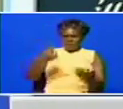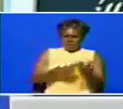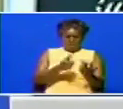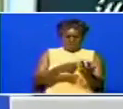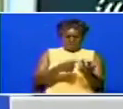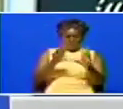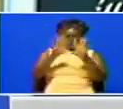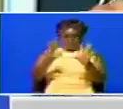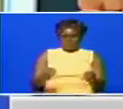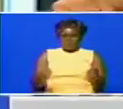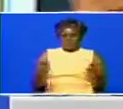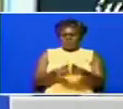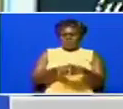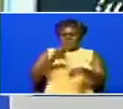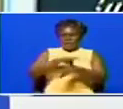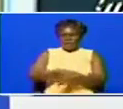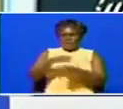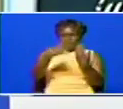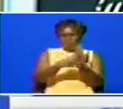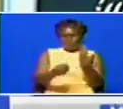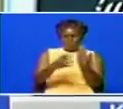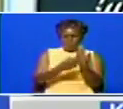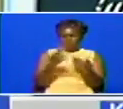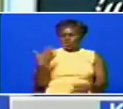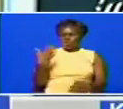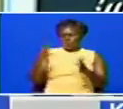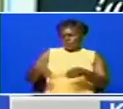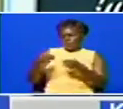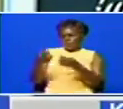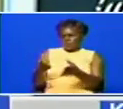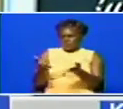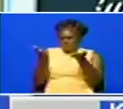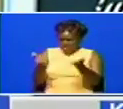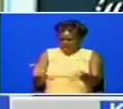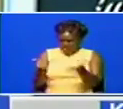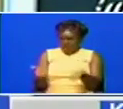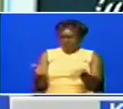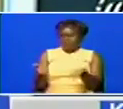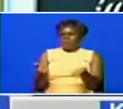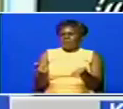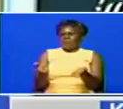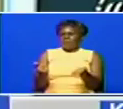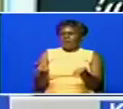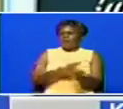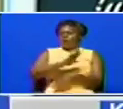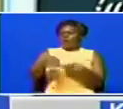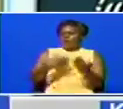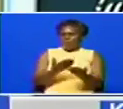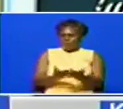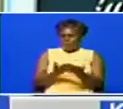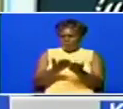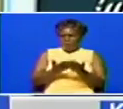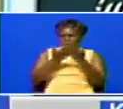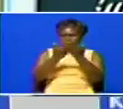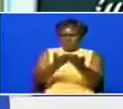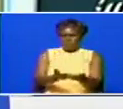and who received copies of those documents on the spot. All of this provides